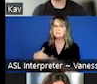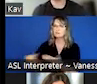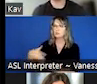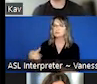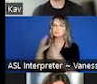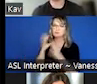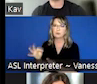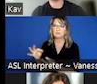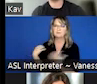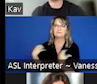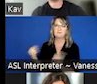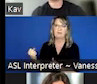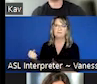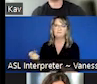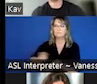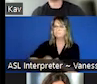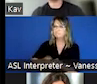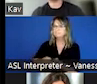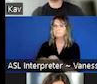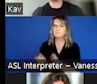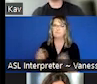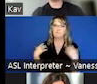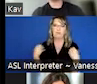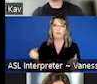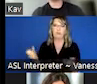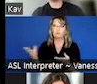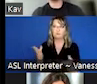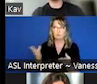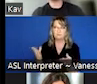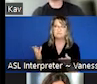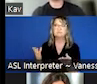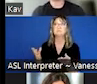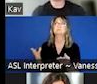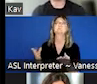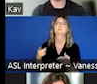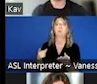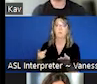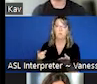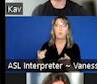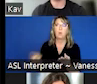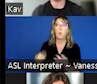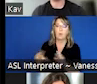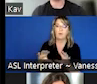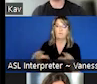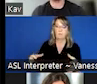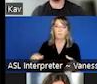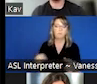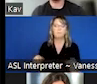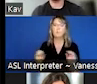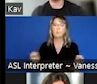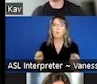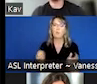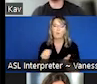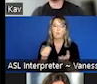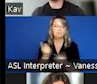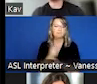And in general, when we talk about behavioral health services, when you have a population that doesn't receive the proper funding,